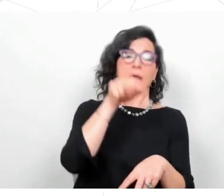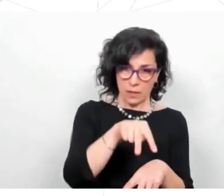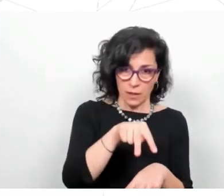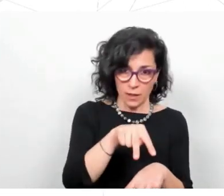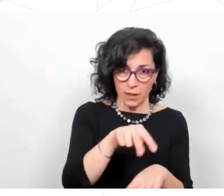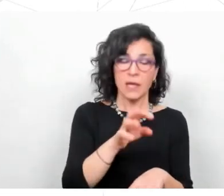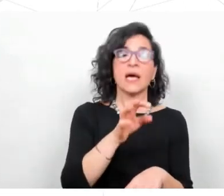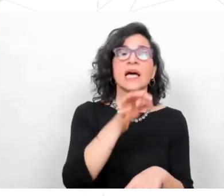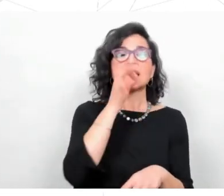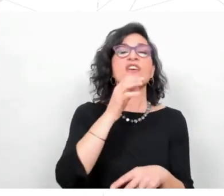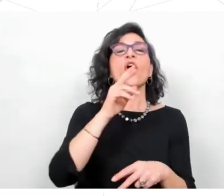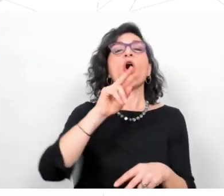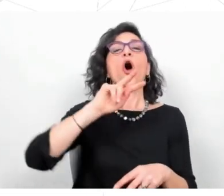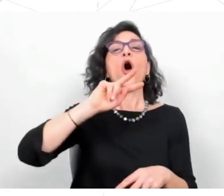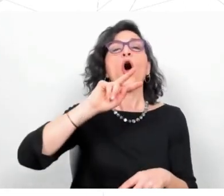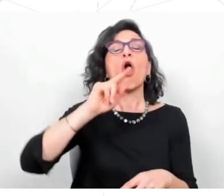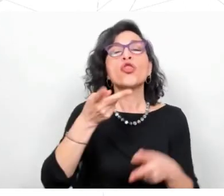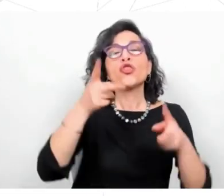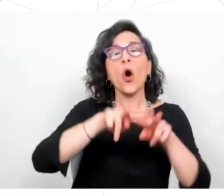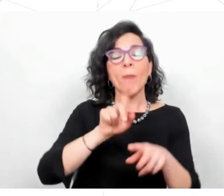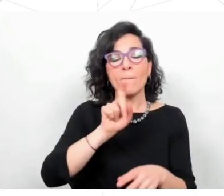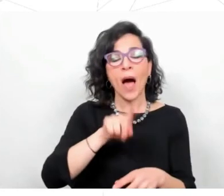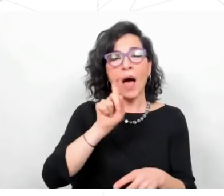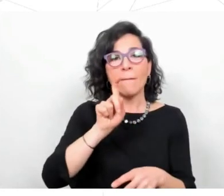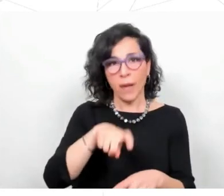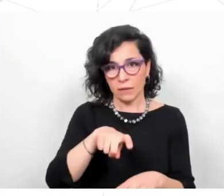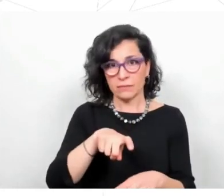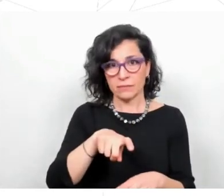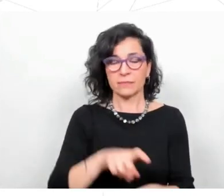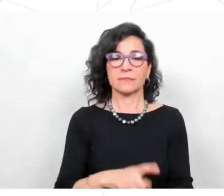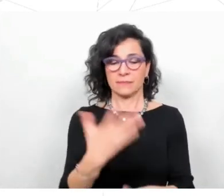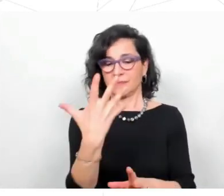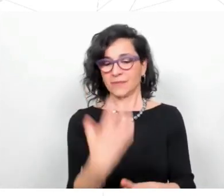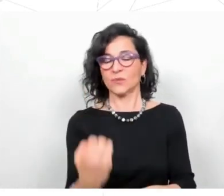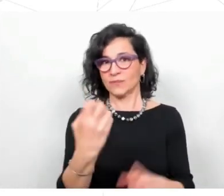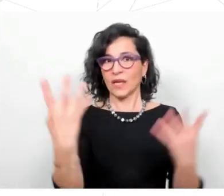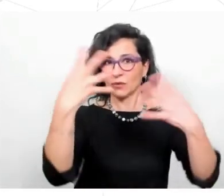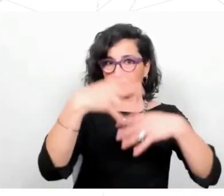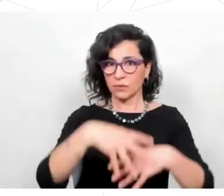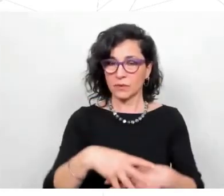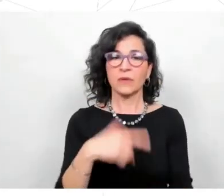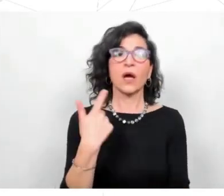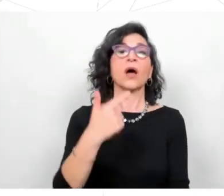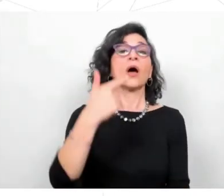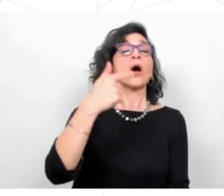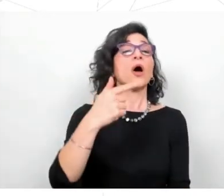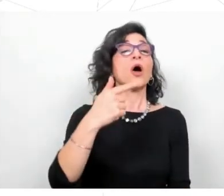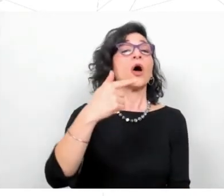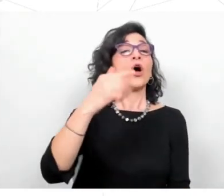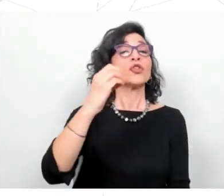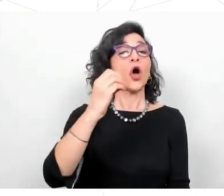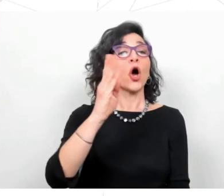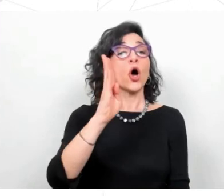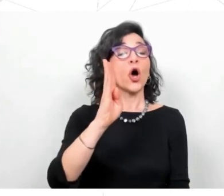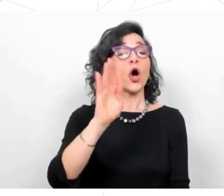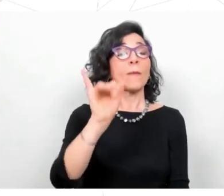So Toby Gaming is what I want to search for, but you'll notice I've got a series of word predictions here along the top and things like